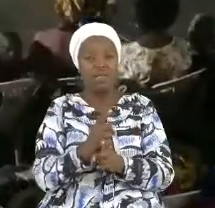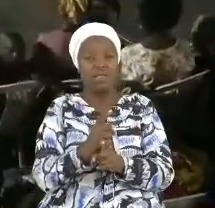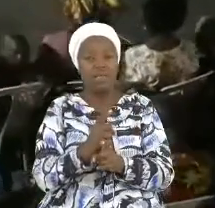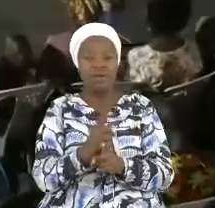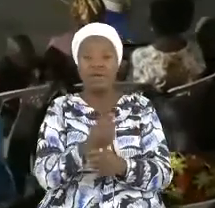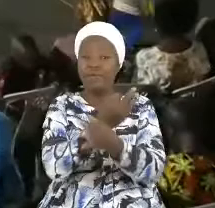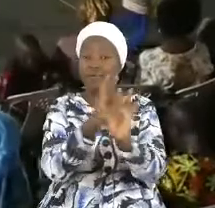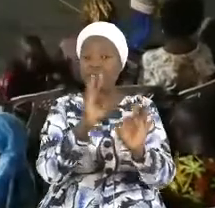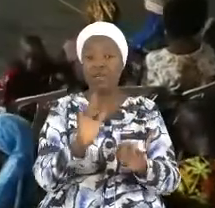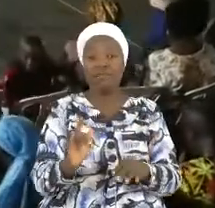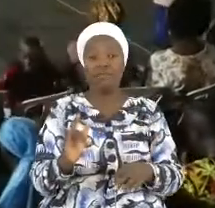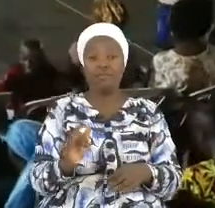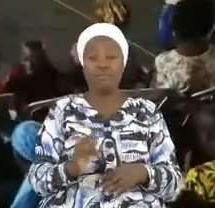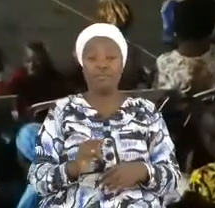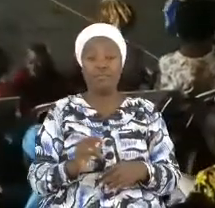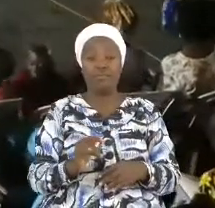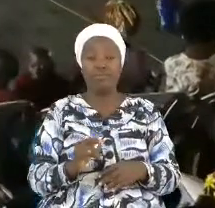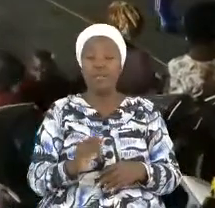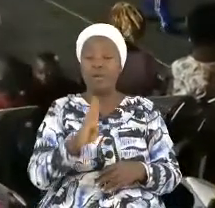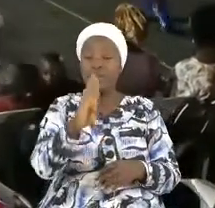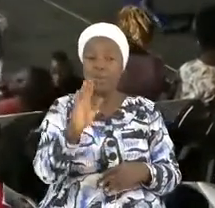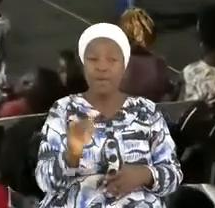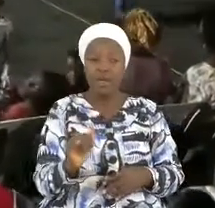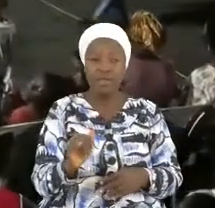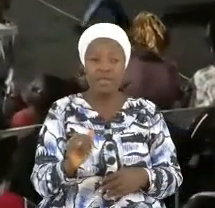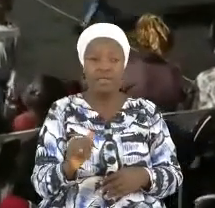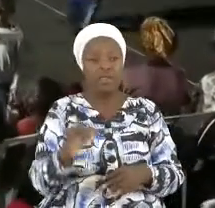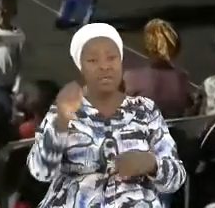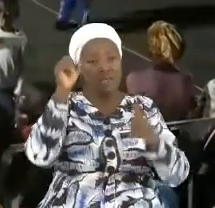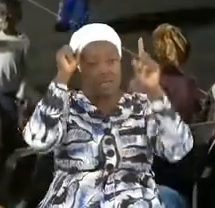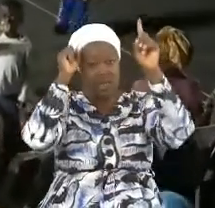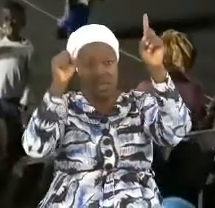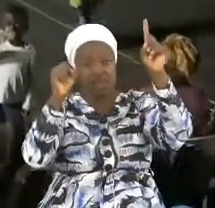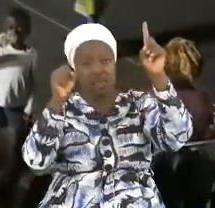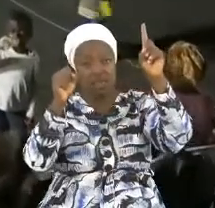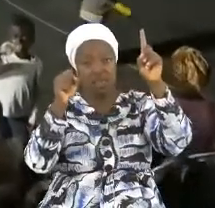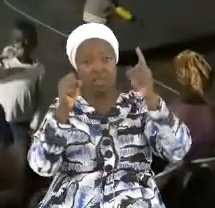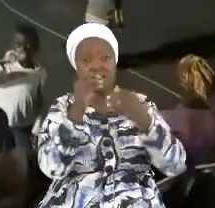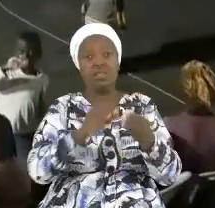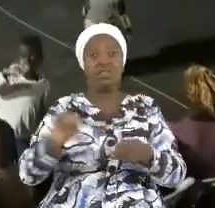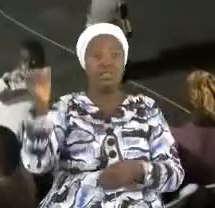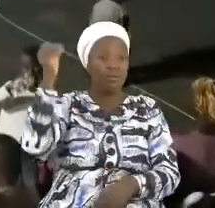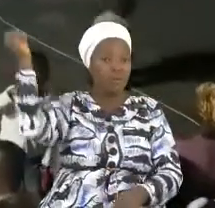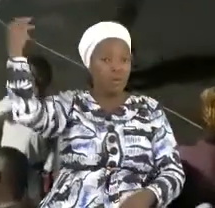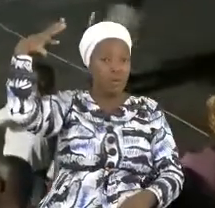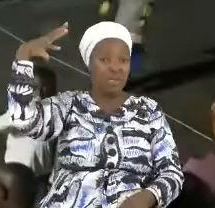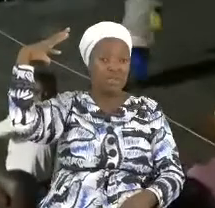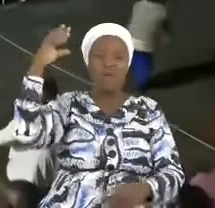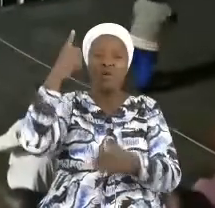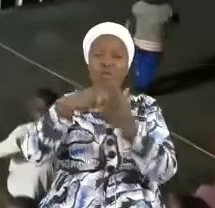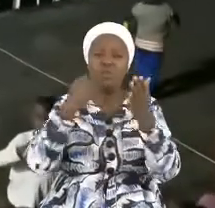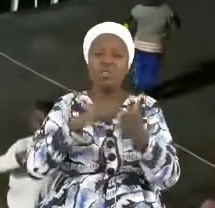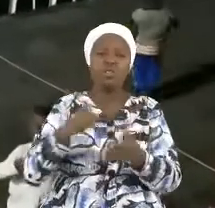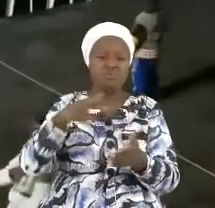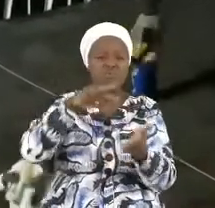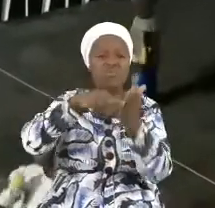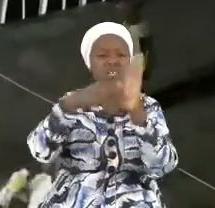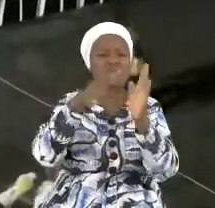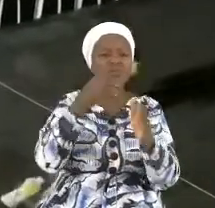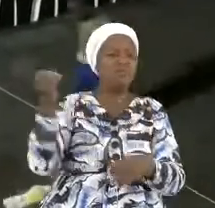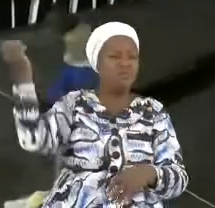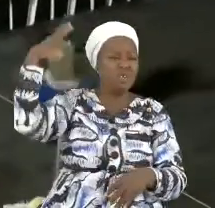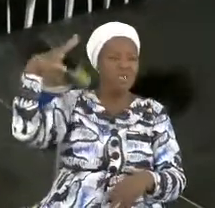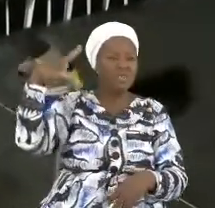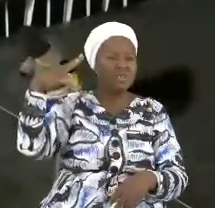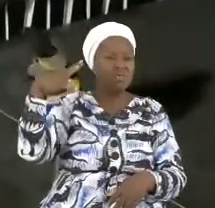freely by his grace. What's grace? God's